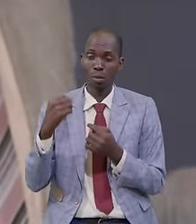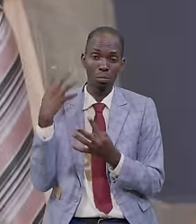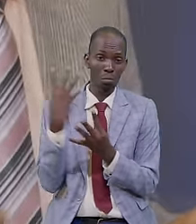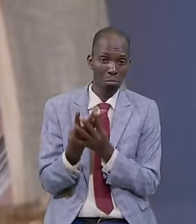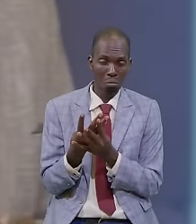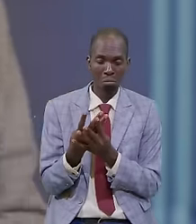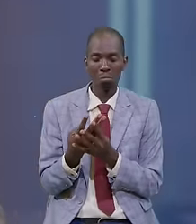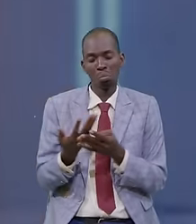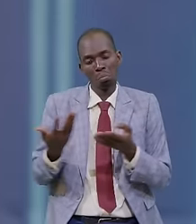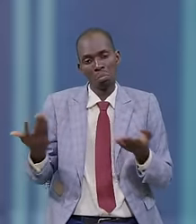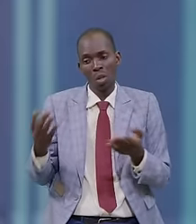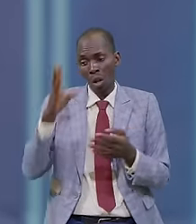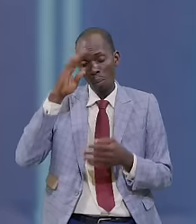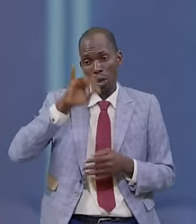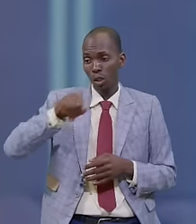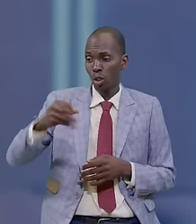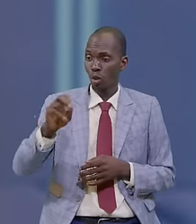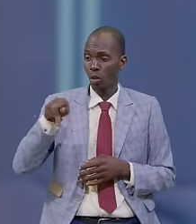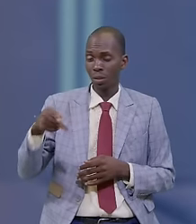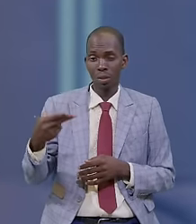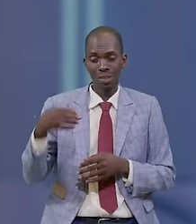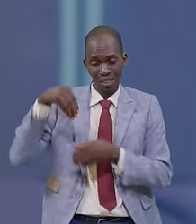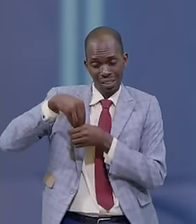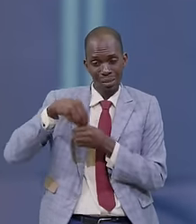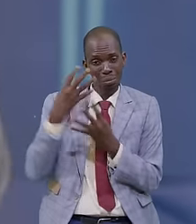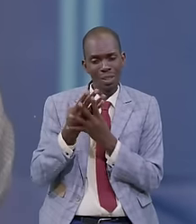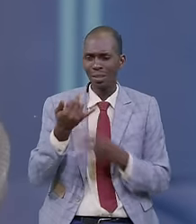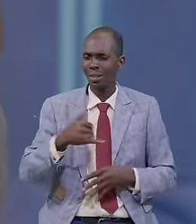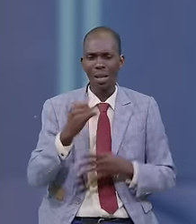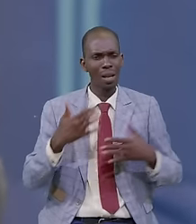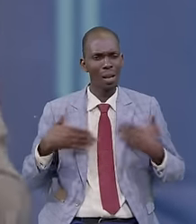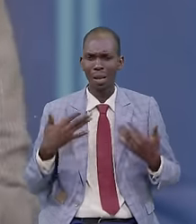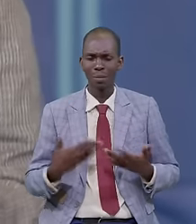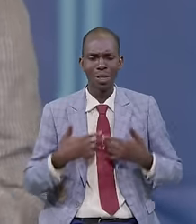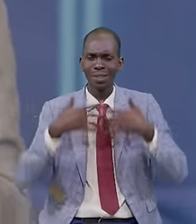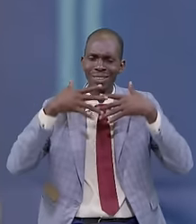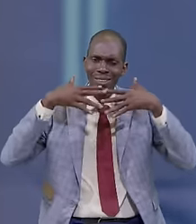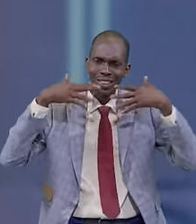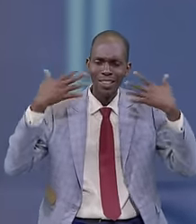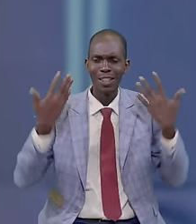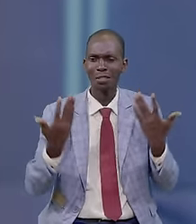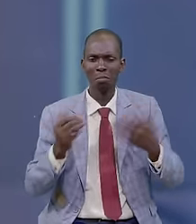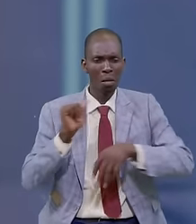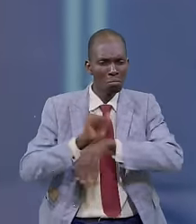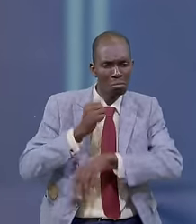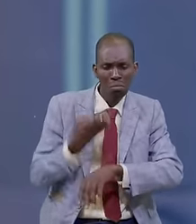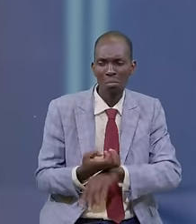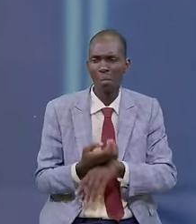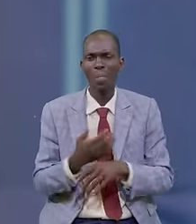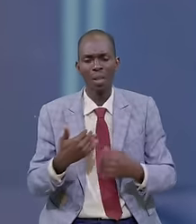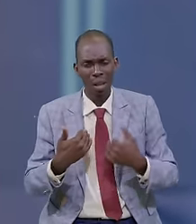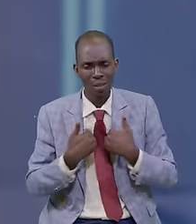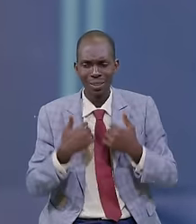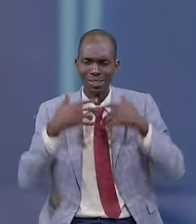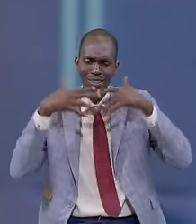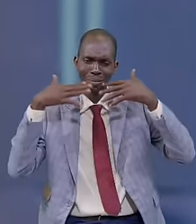happy, hilarious, joyful, and still having his mind,